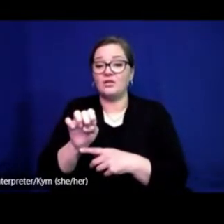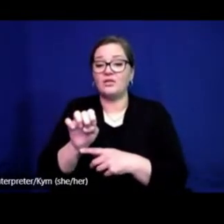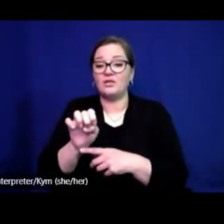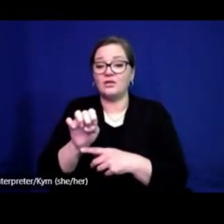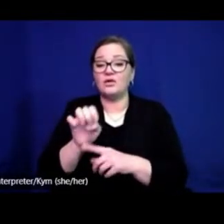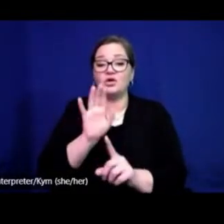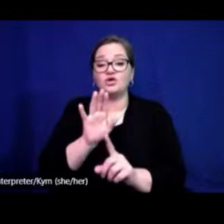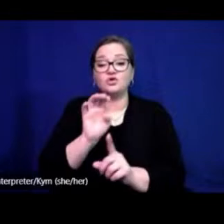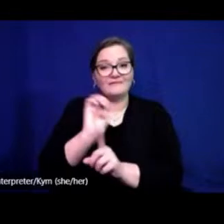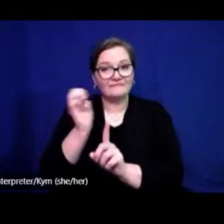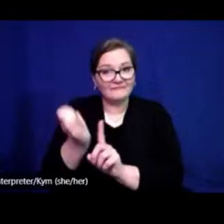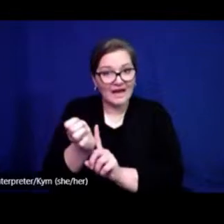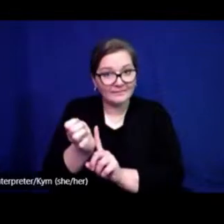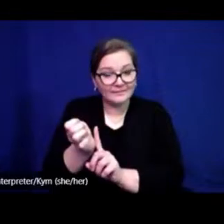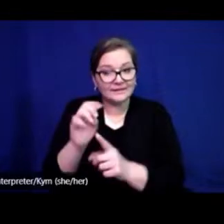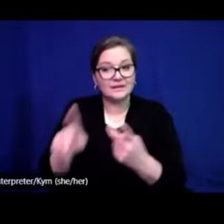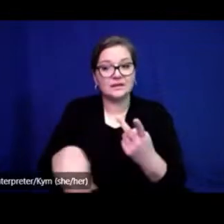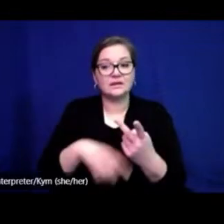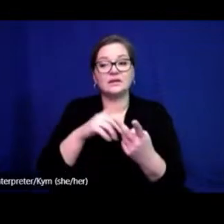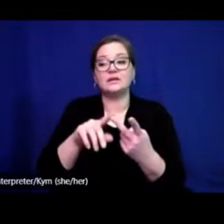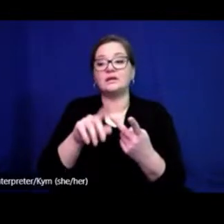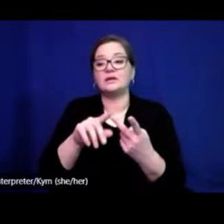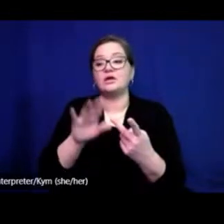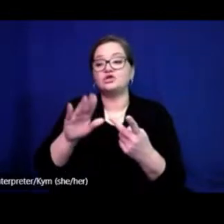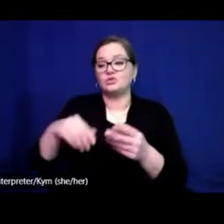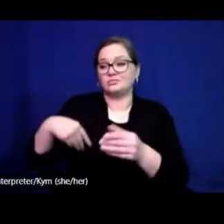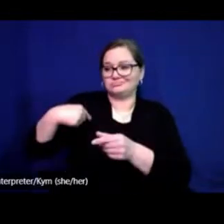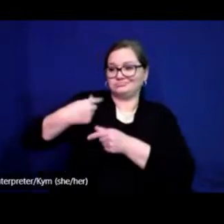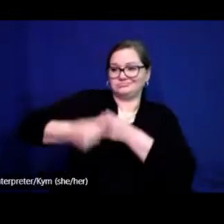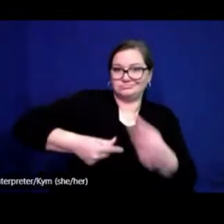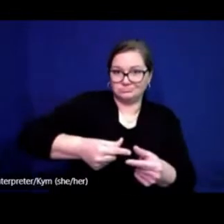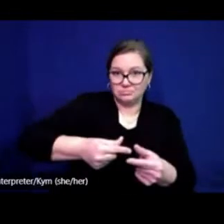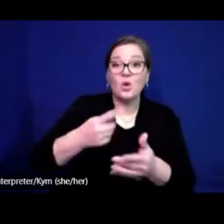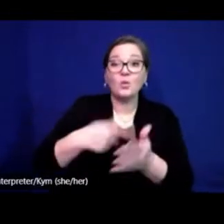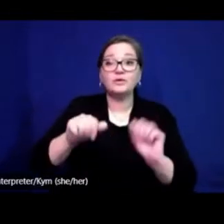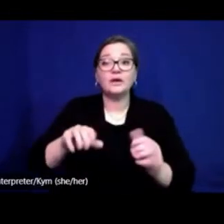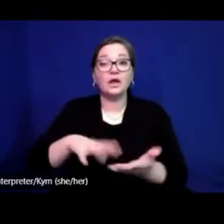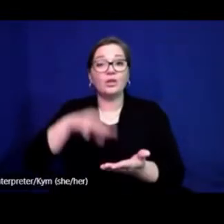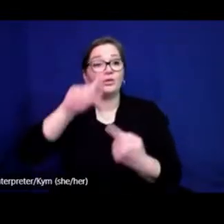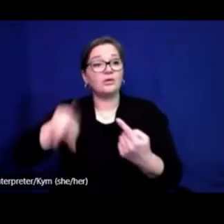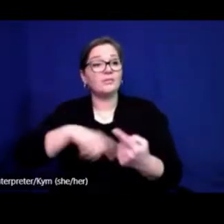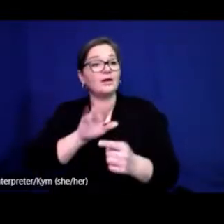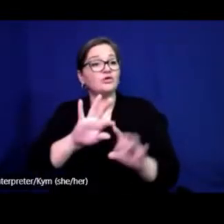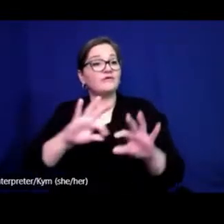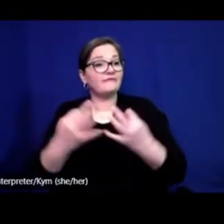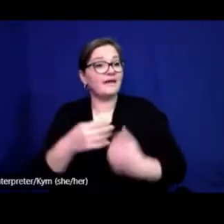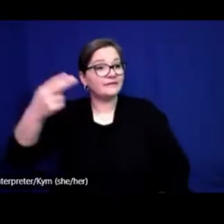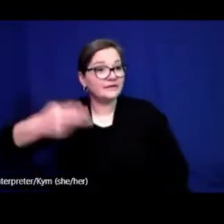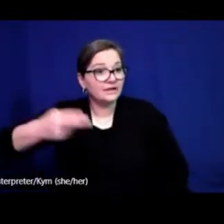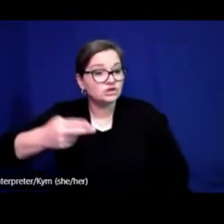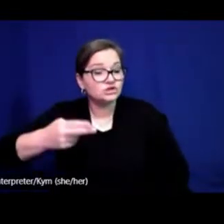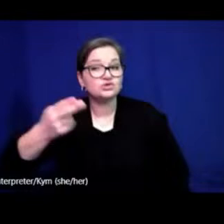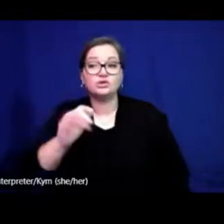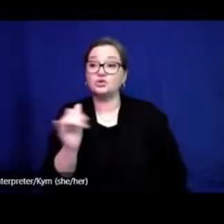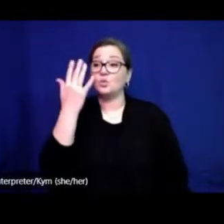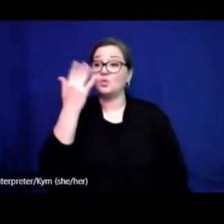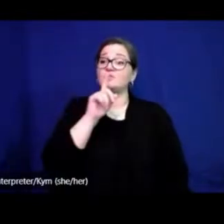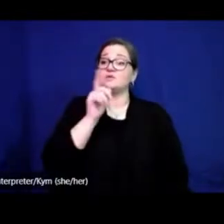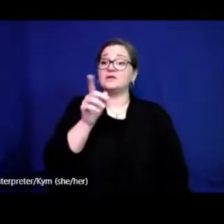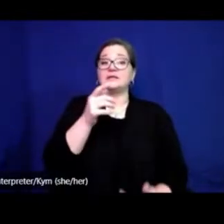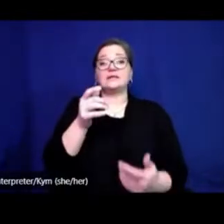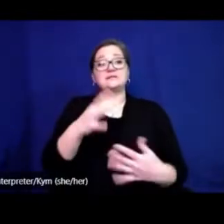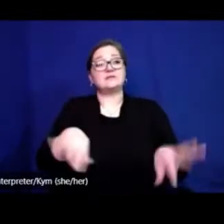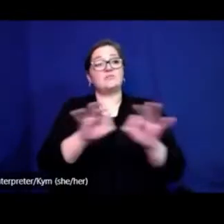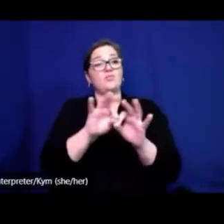your environment, your genetics, which you can learn about from your family history, because that plays an important part in how